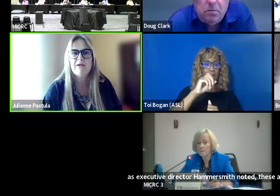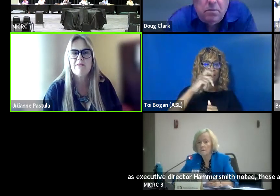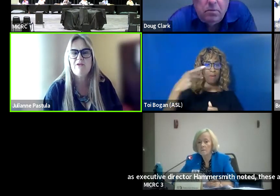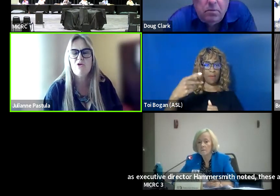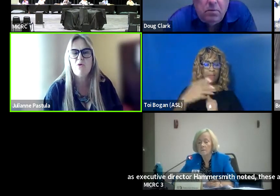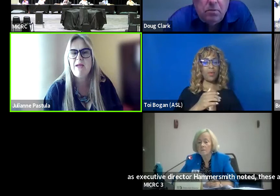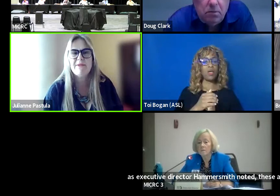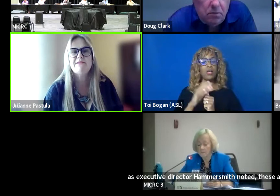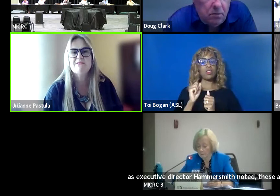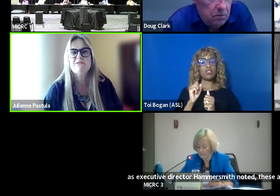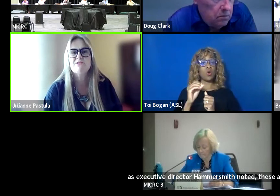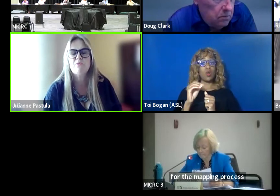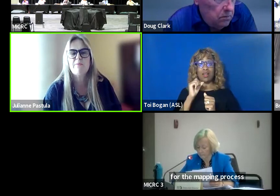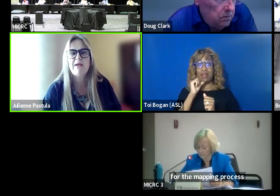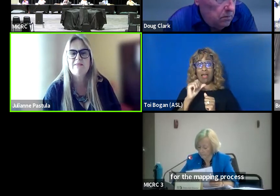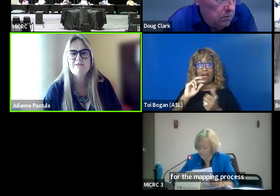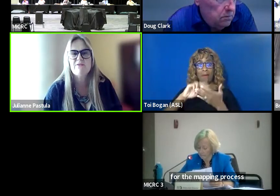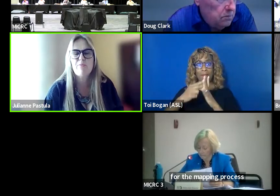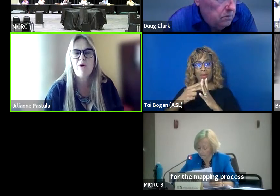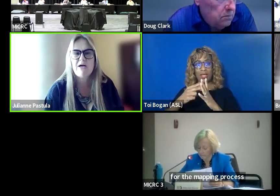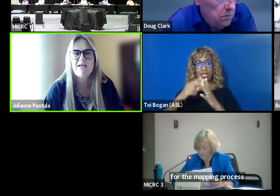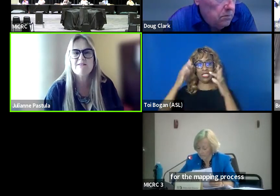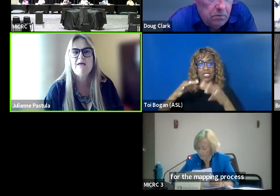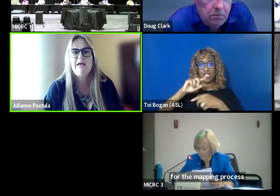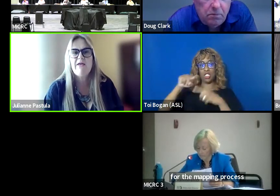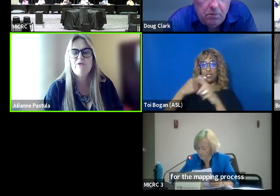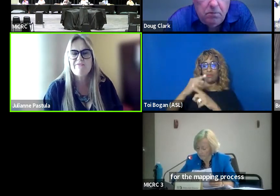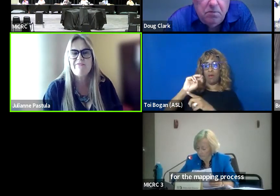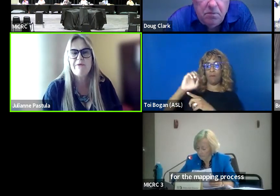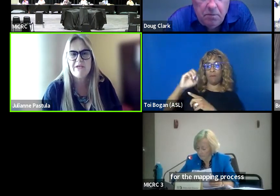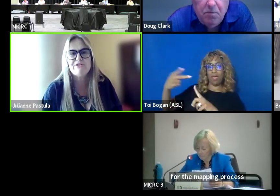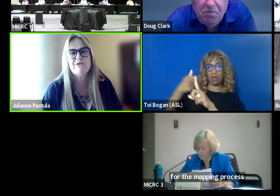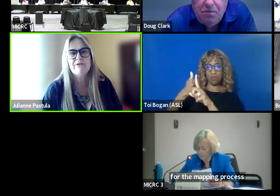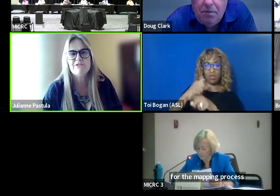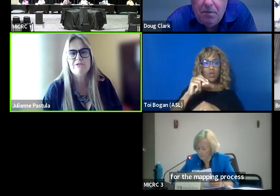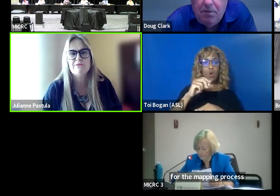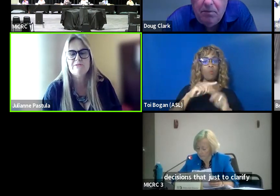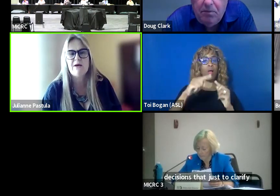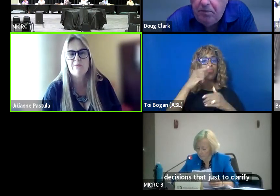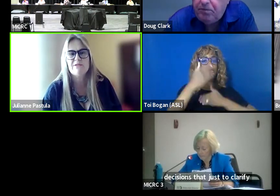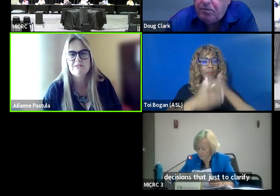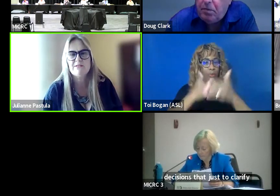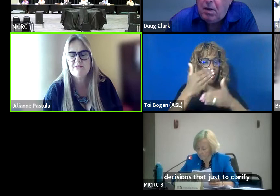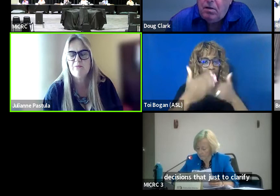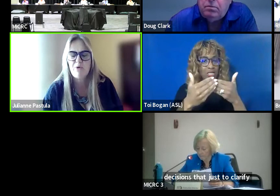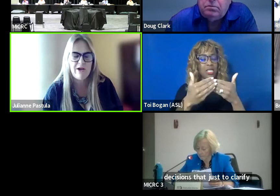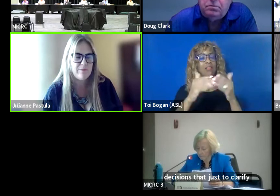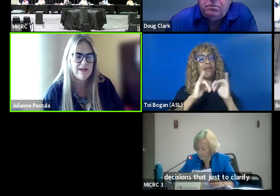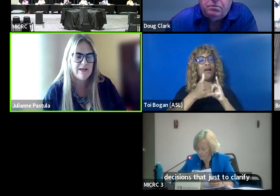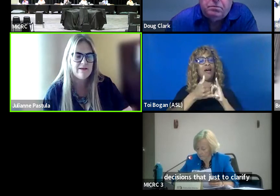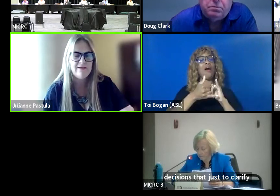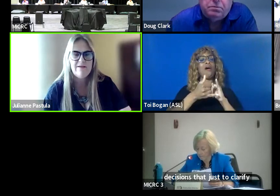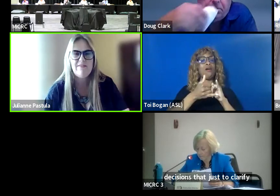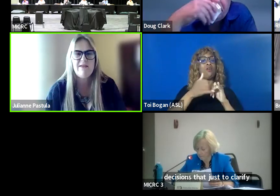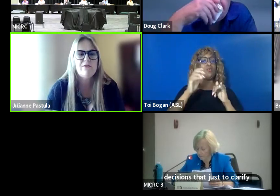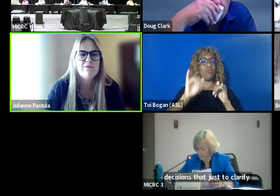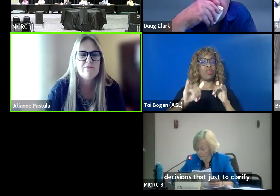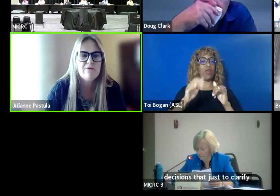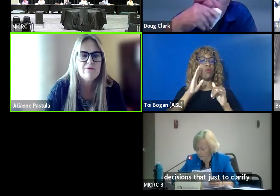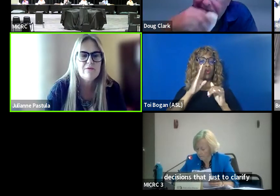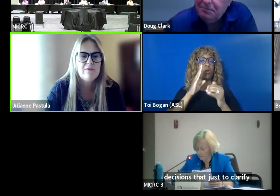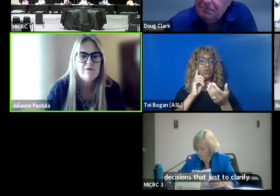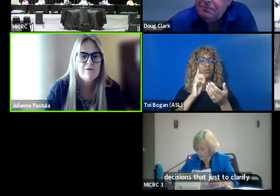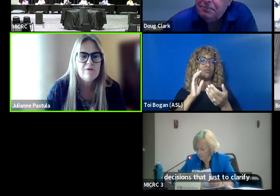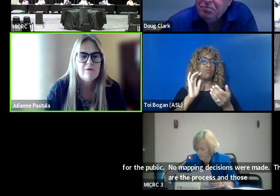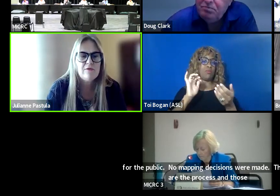for the public that no mapping decisions were made. These are the process and those foundational issues that were discussed at a prior meeting. Thank